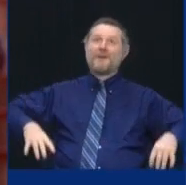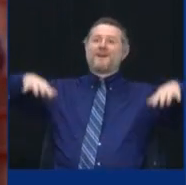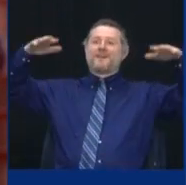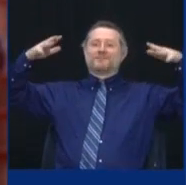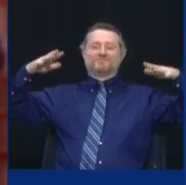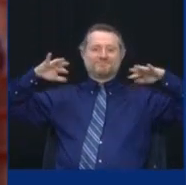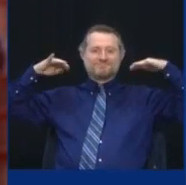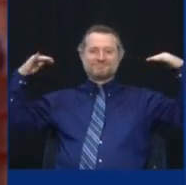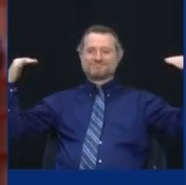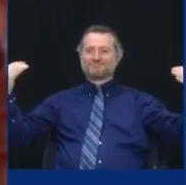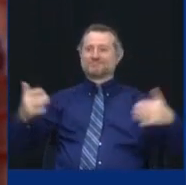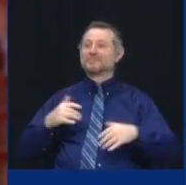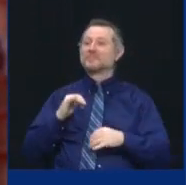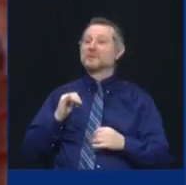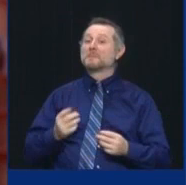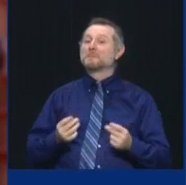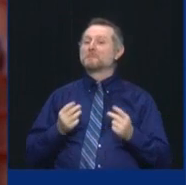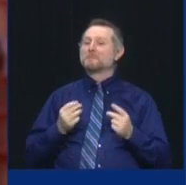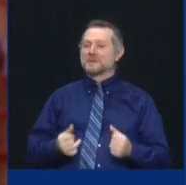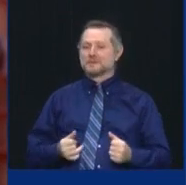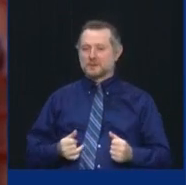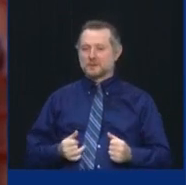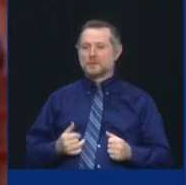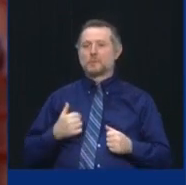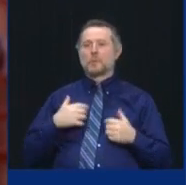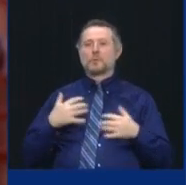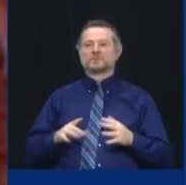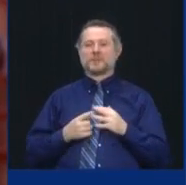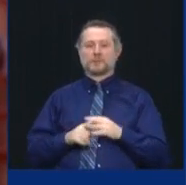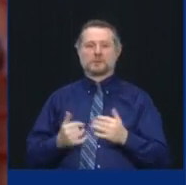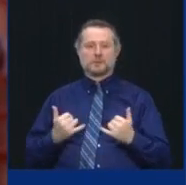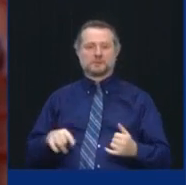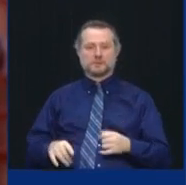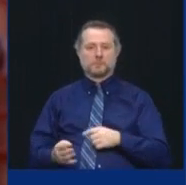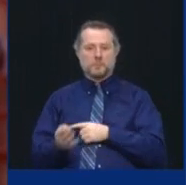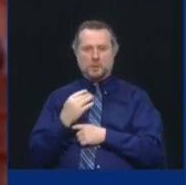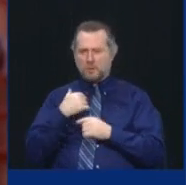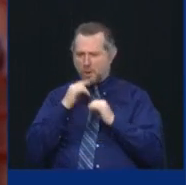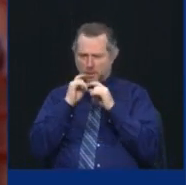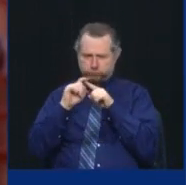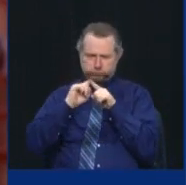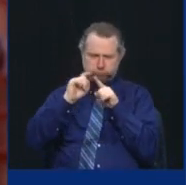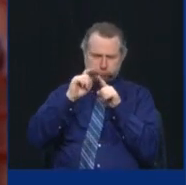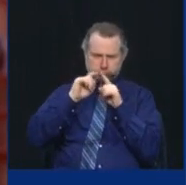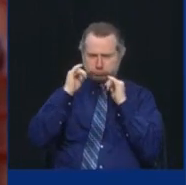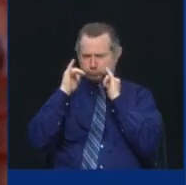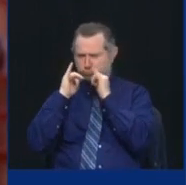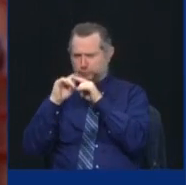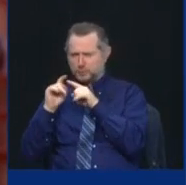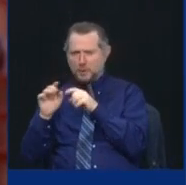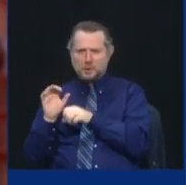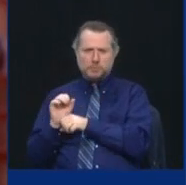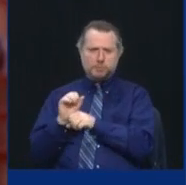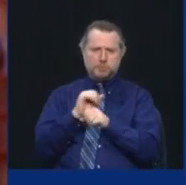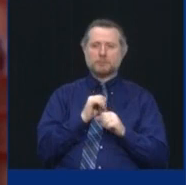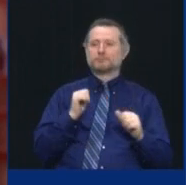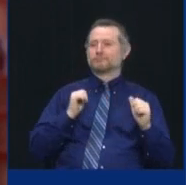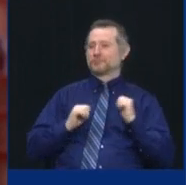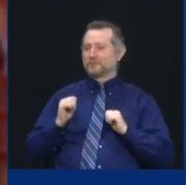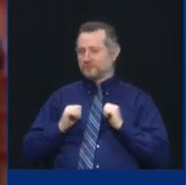We're going to immediately, and I've actually started this morning, making phone calls, start to book concerts at our venues